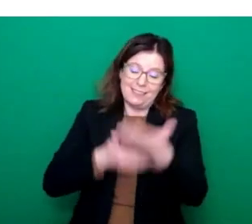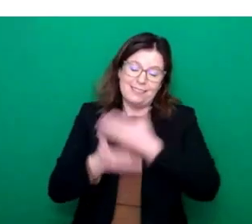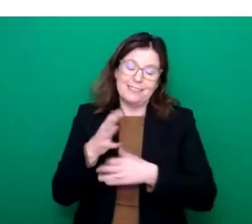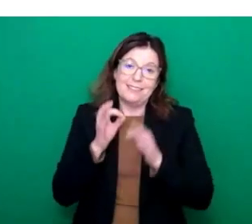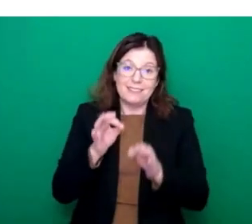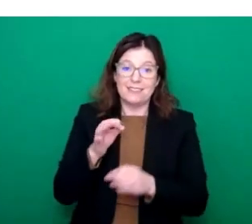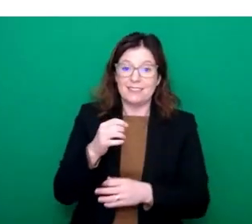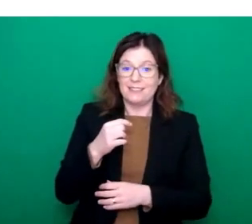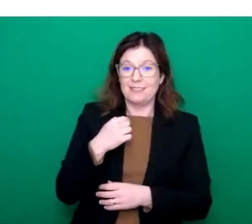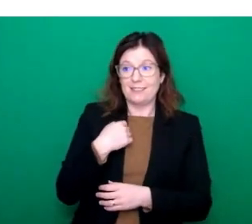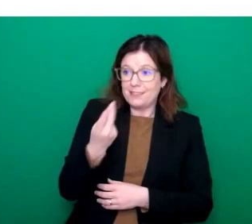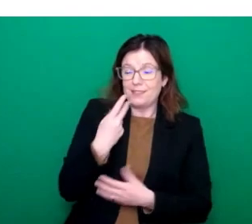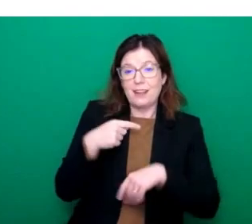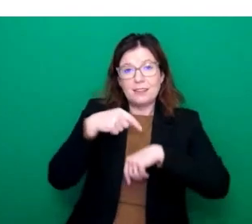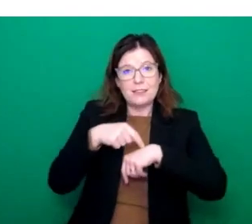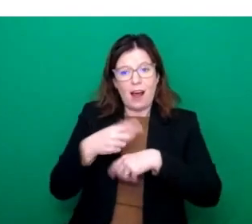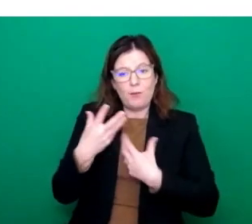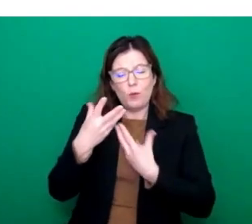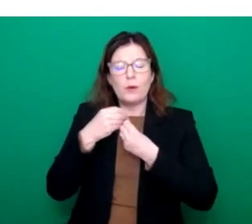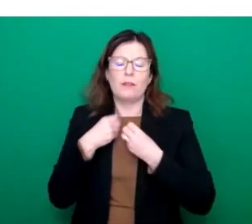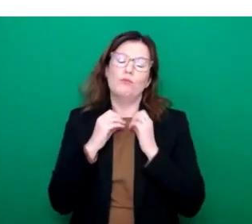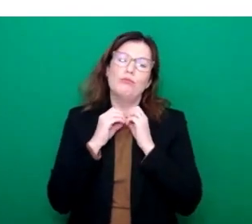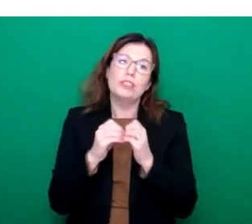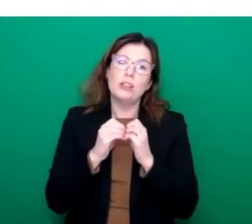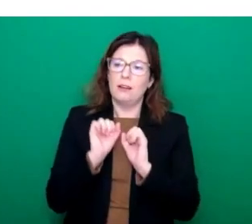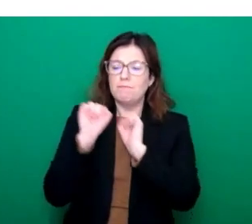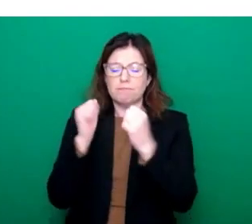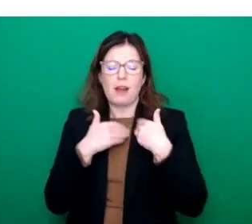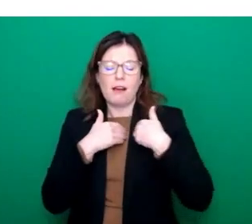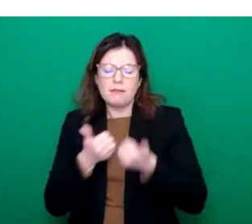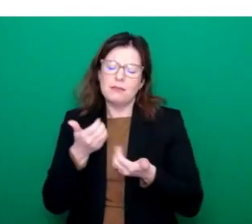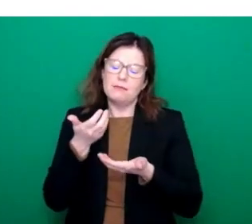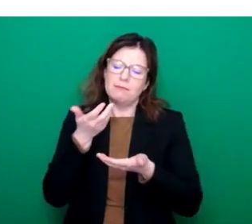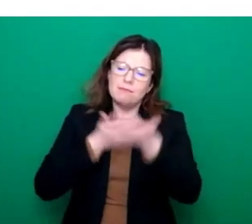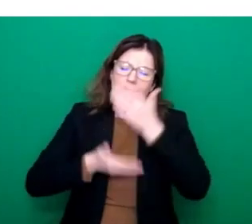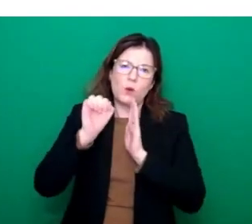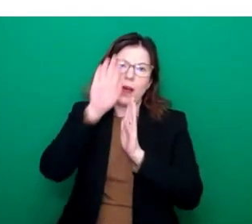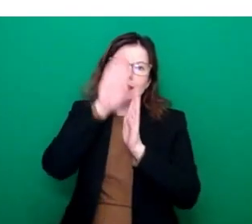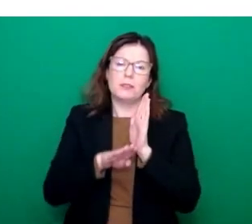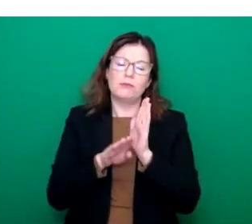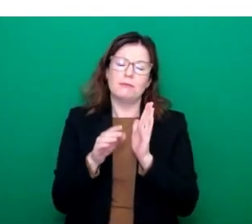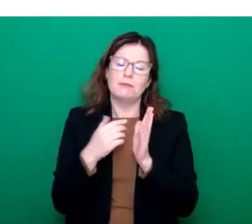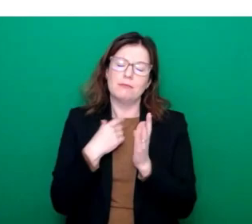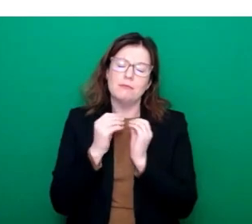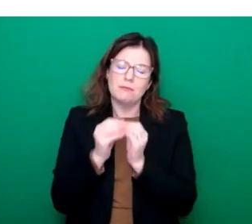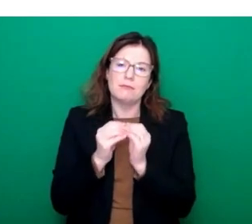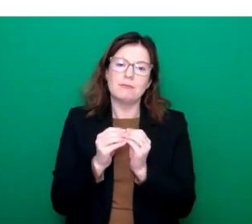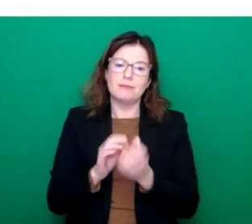you. I've appreciated the generosity that you've both had in sharing your experiences and your advice.